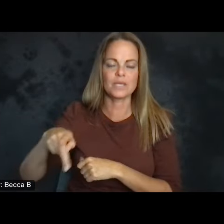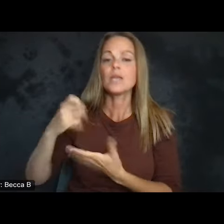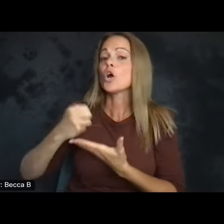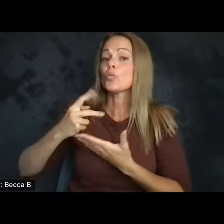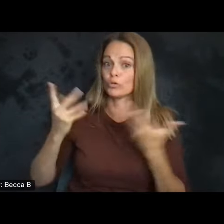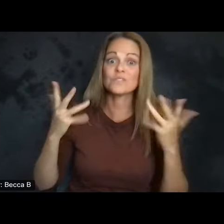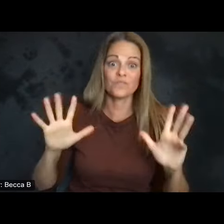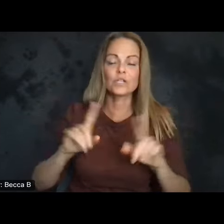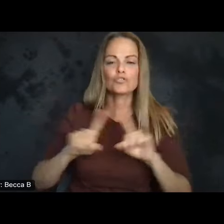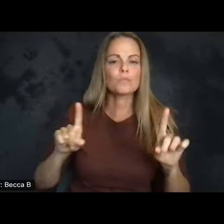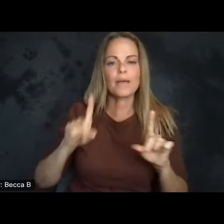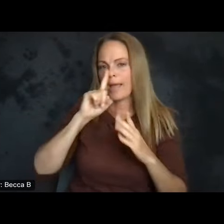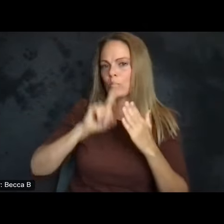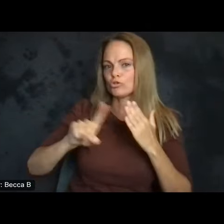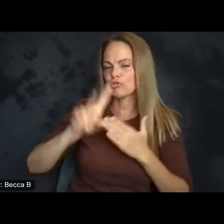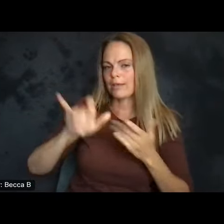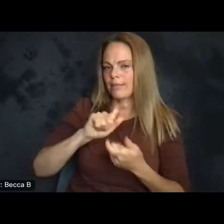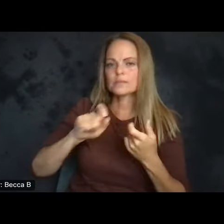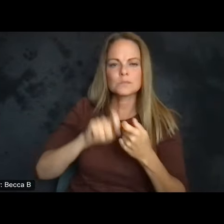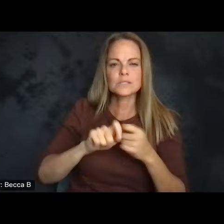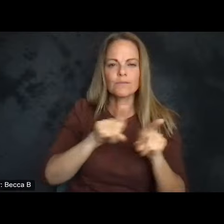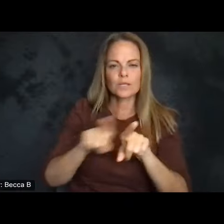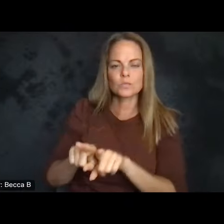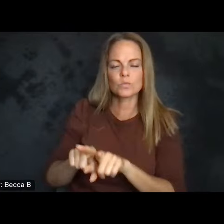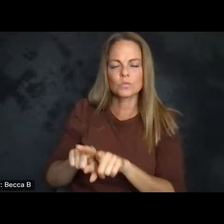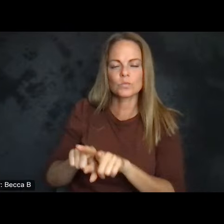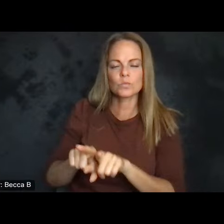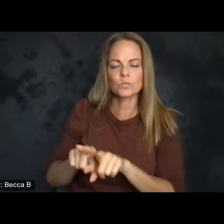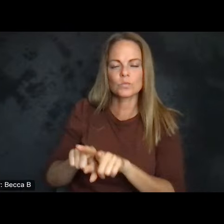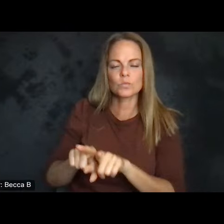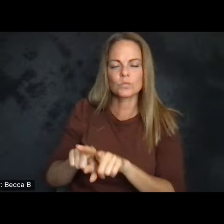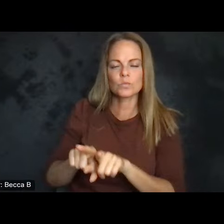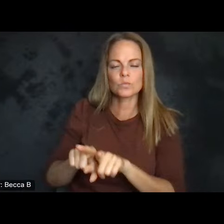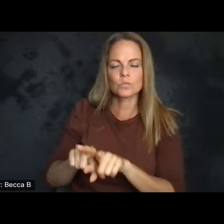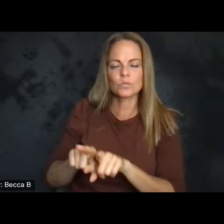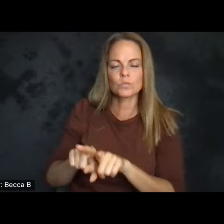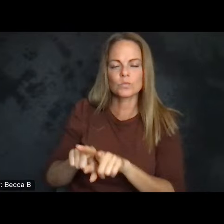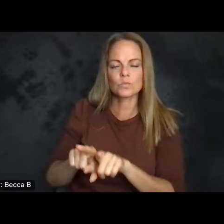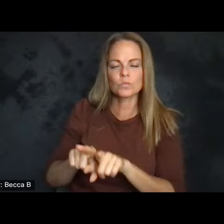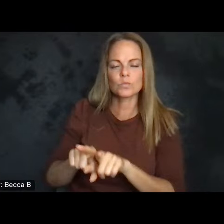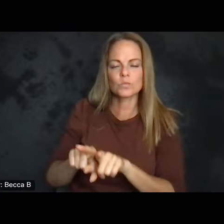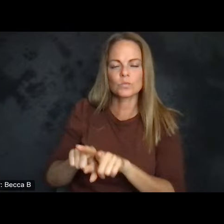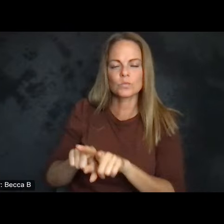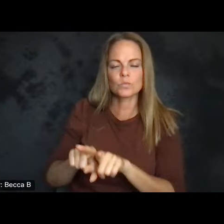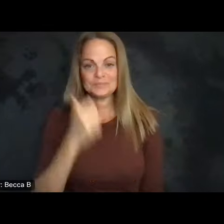can definitely look into that for you as well. All right. I don't have any further questions.